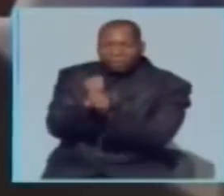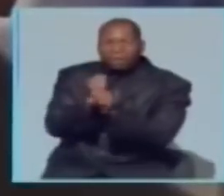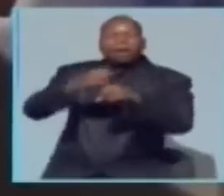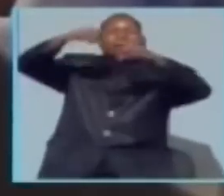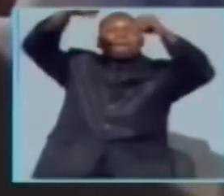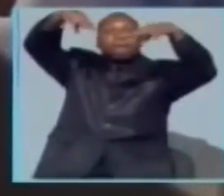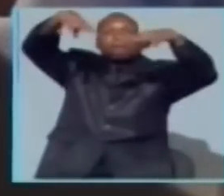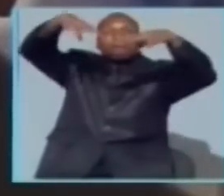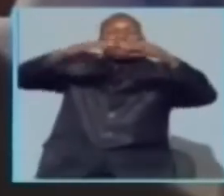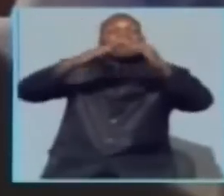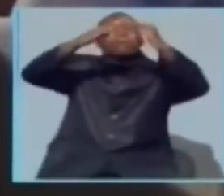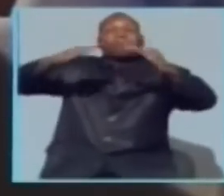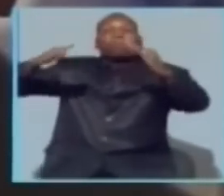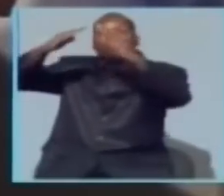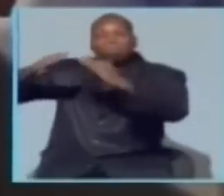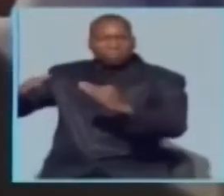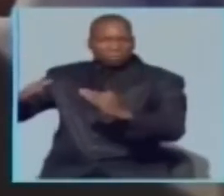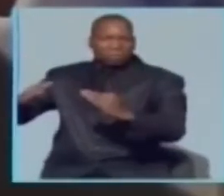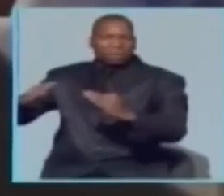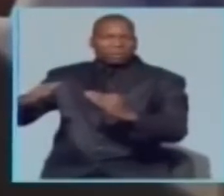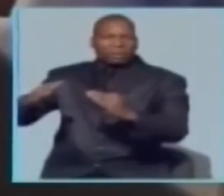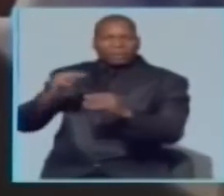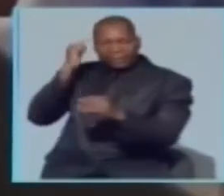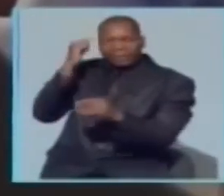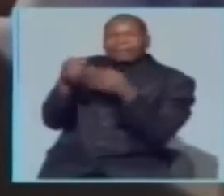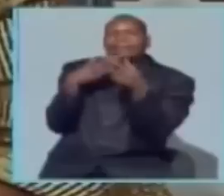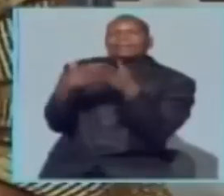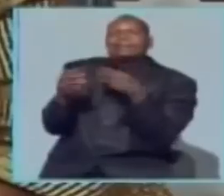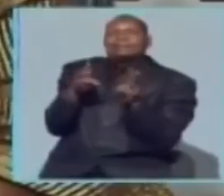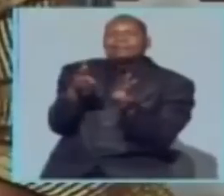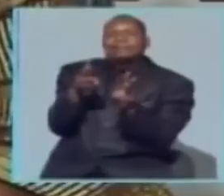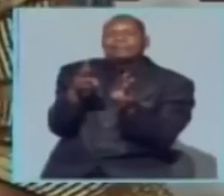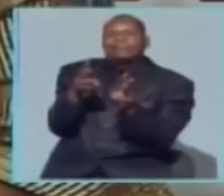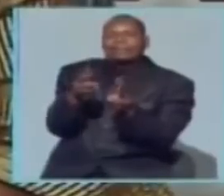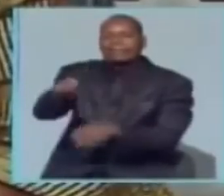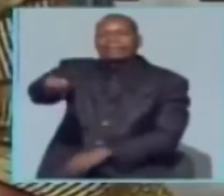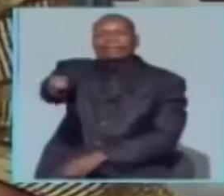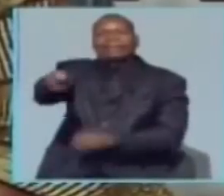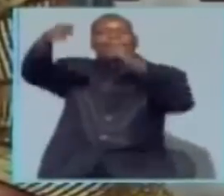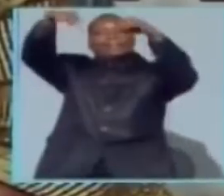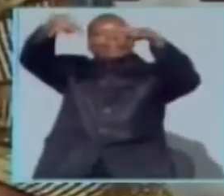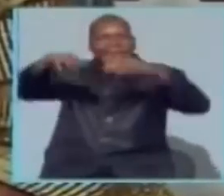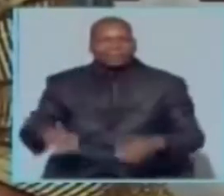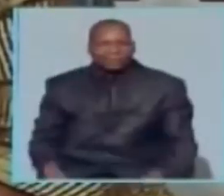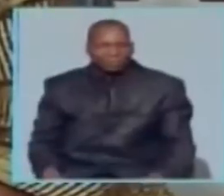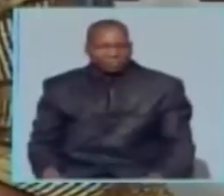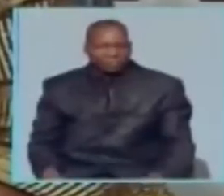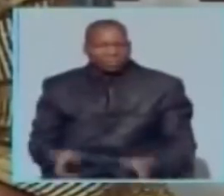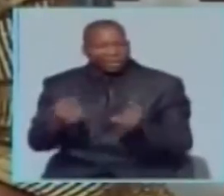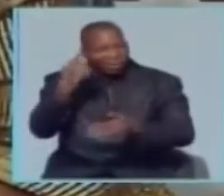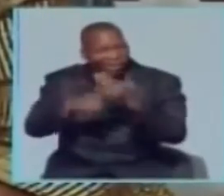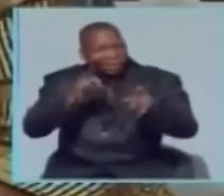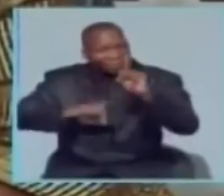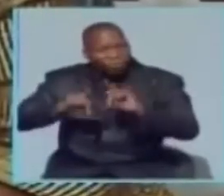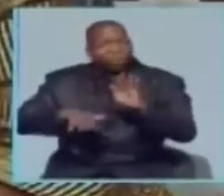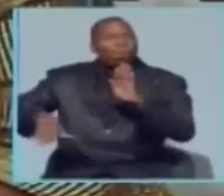households, and that this power is as simple as switch on the switch. Now we have over 700,000